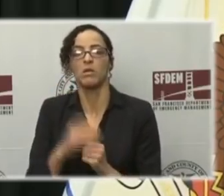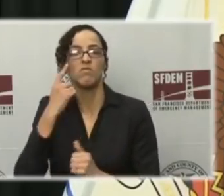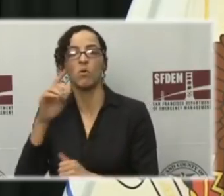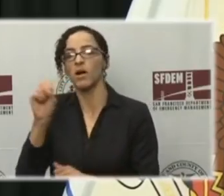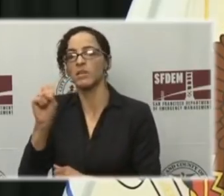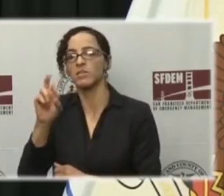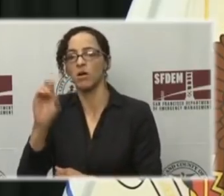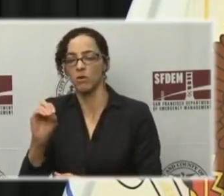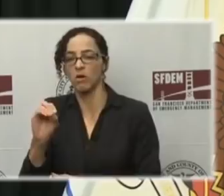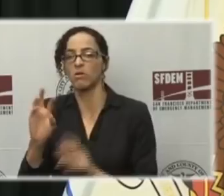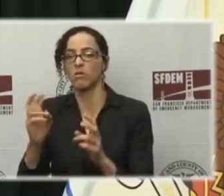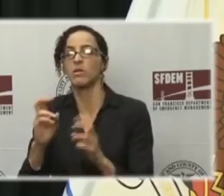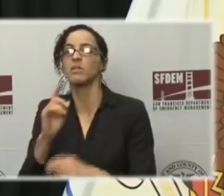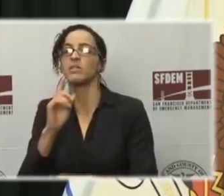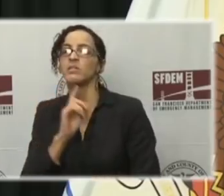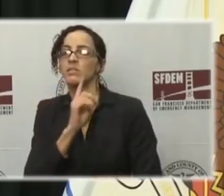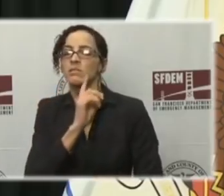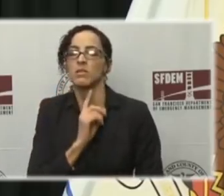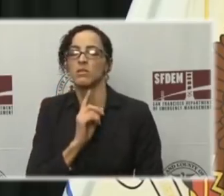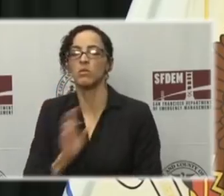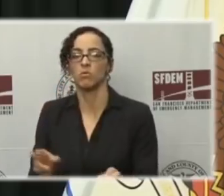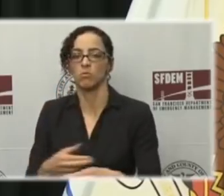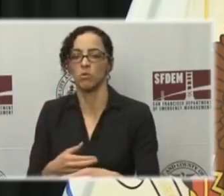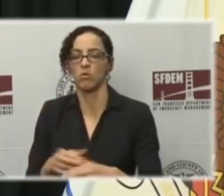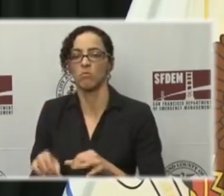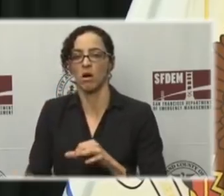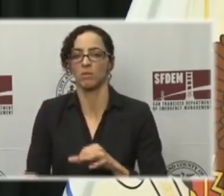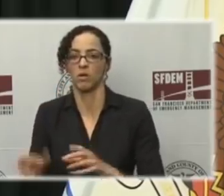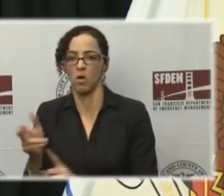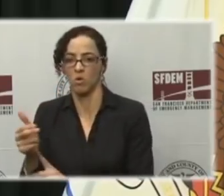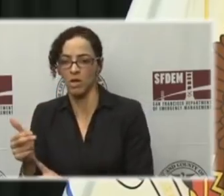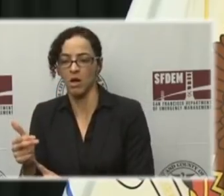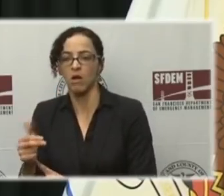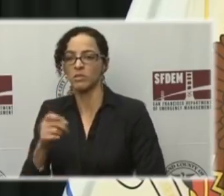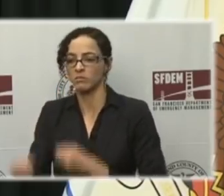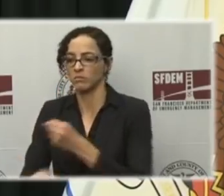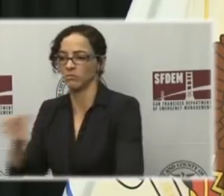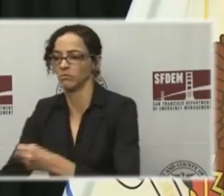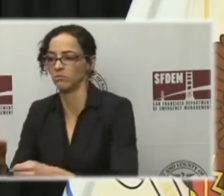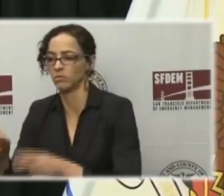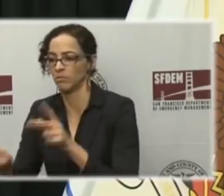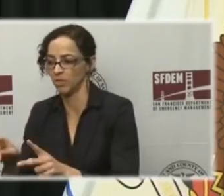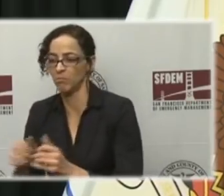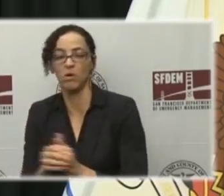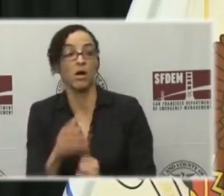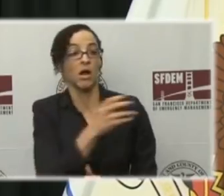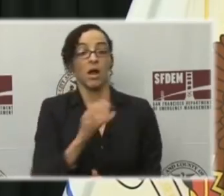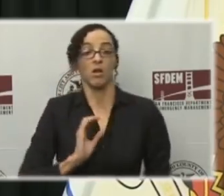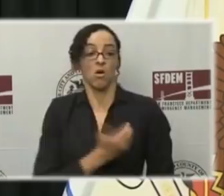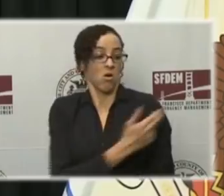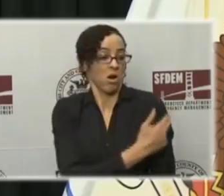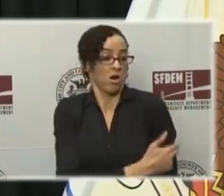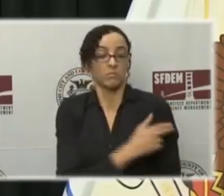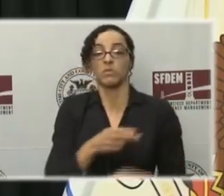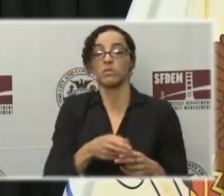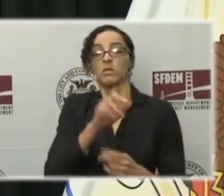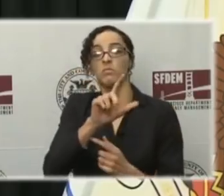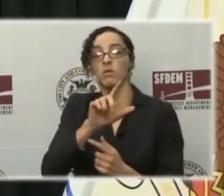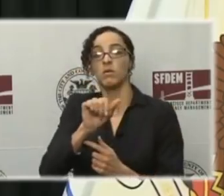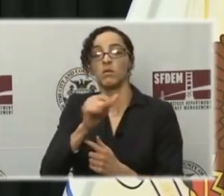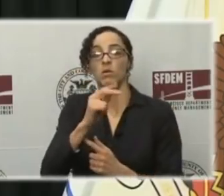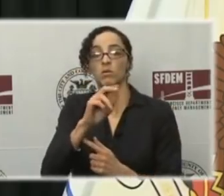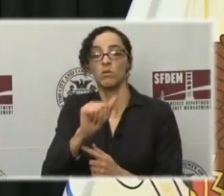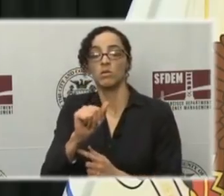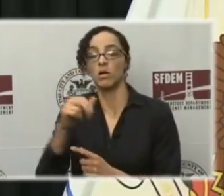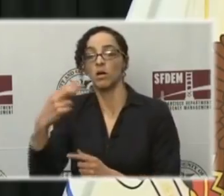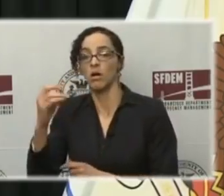are, and places like Laguna Honda, which house a significant population of elderly patients, we had a plan and we were